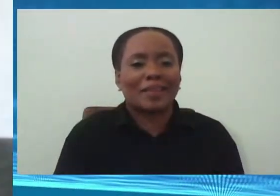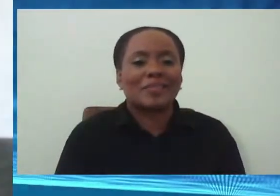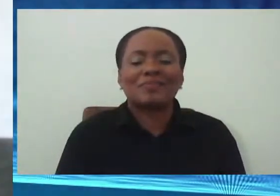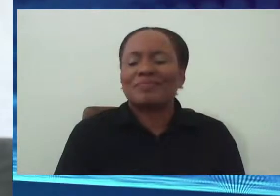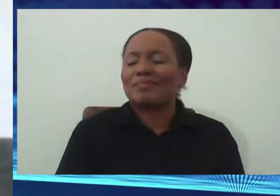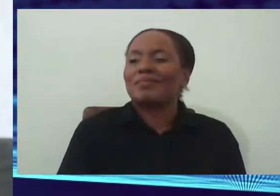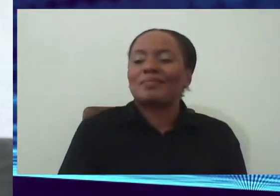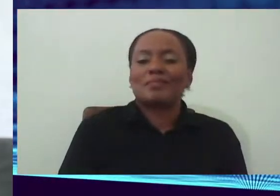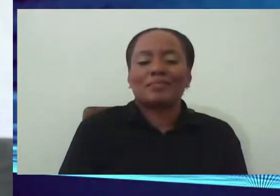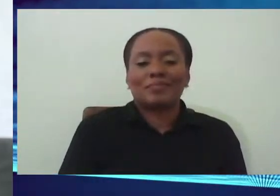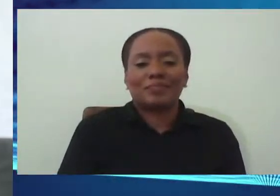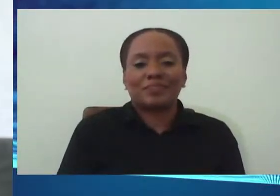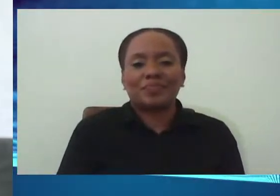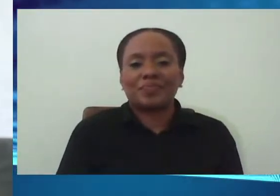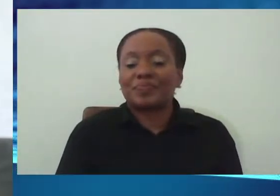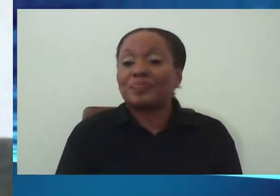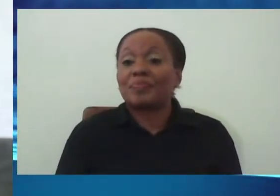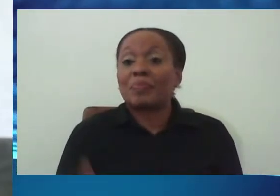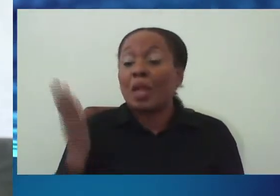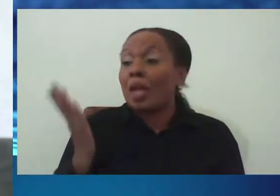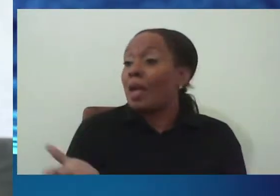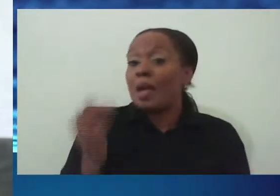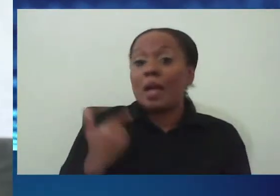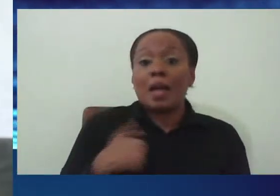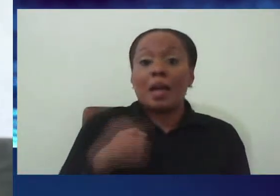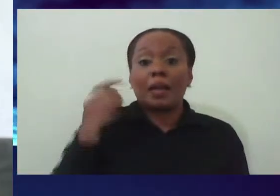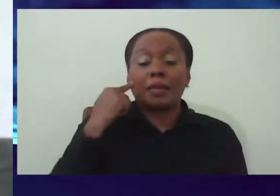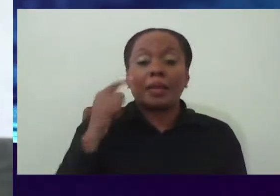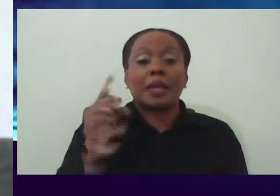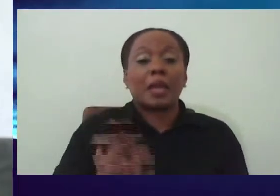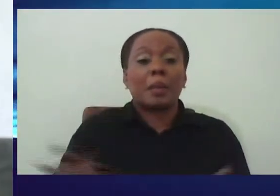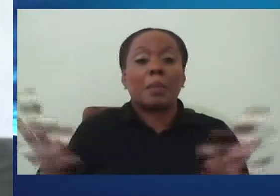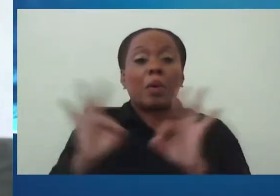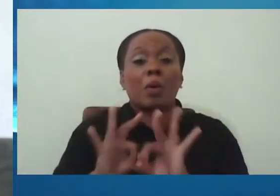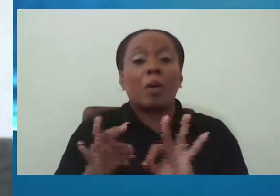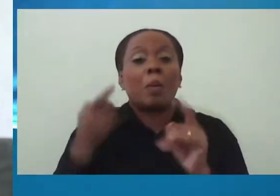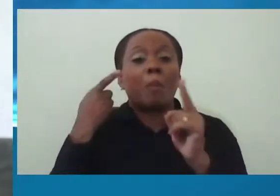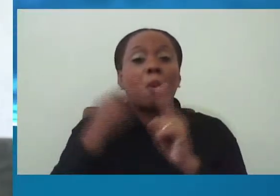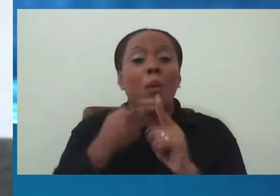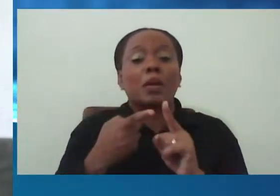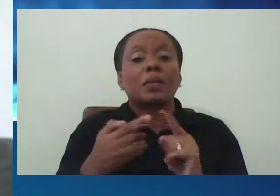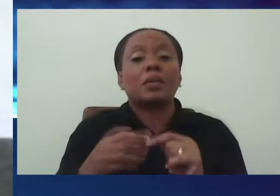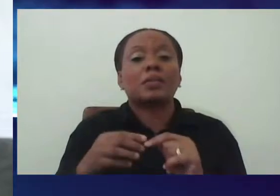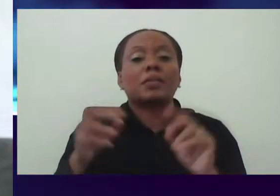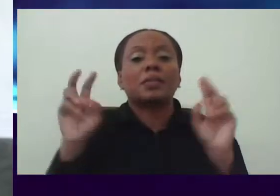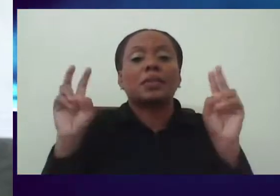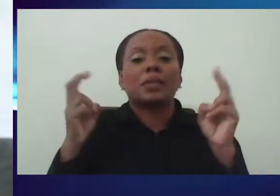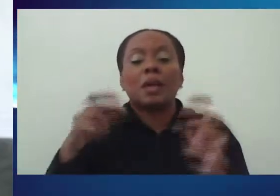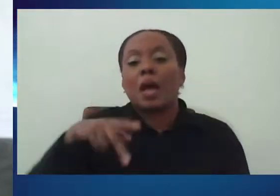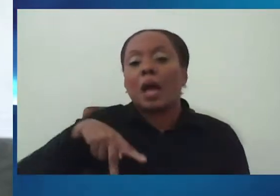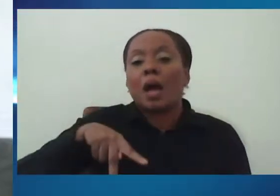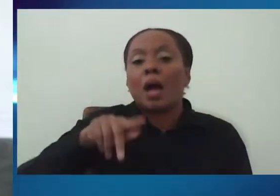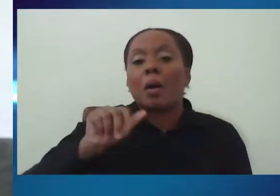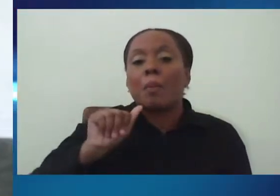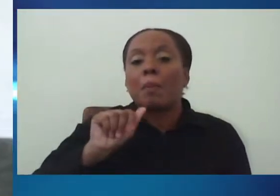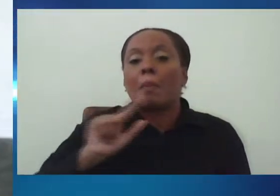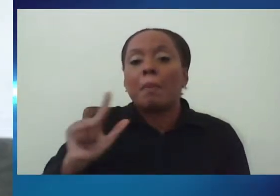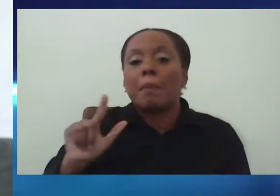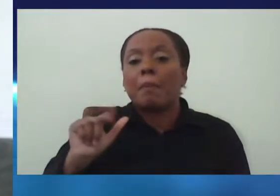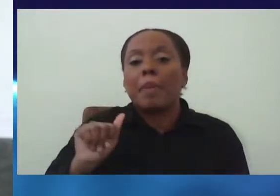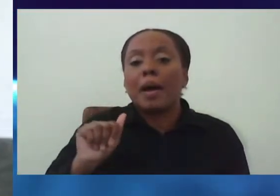one of the important areas here is palliative care. I want you to explain exactly what it is